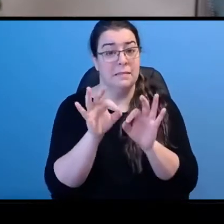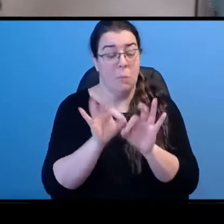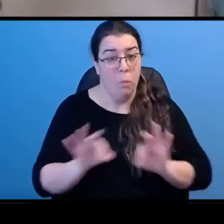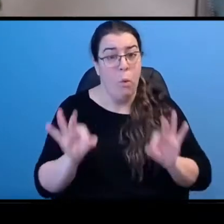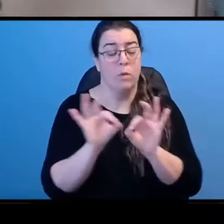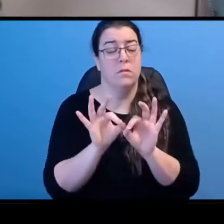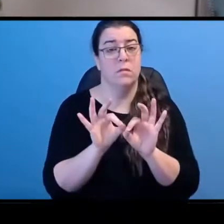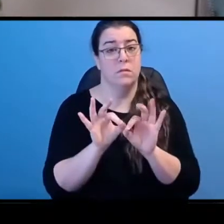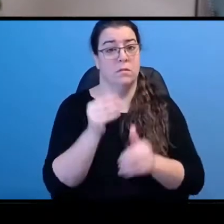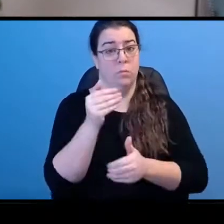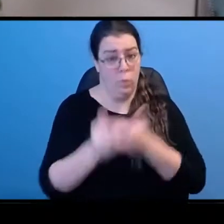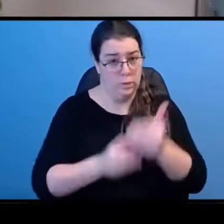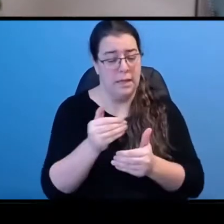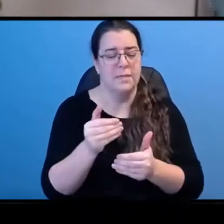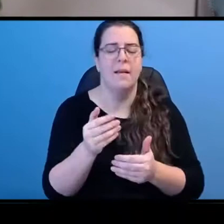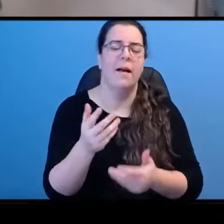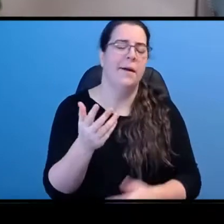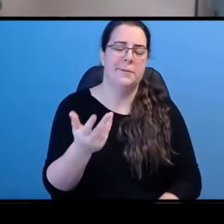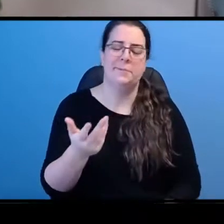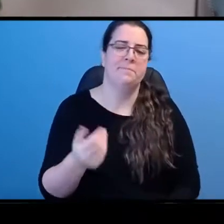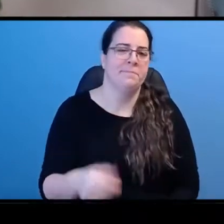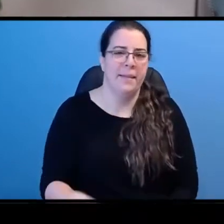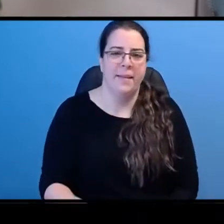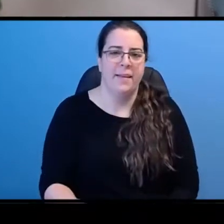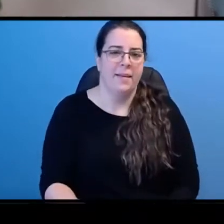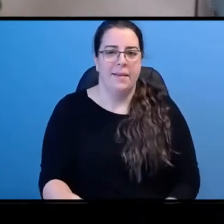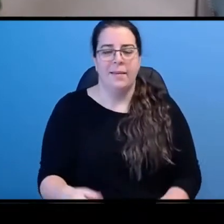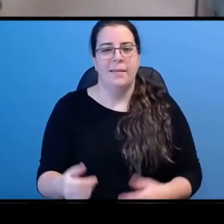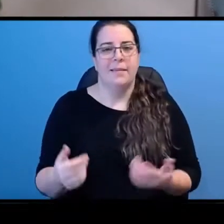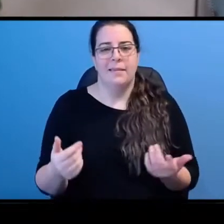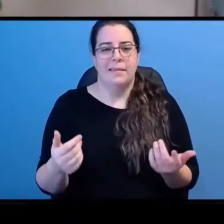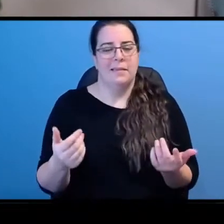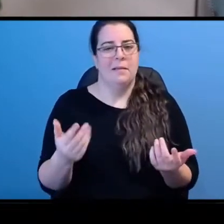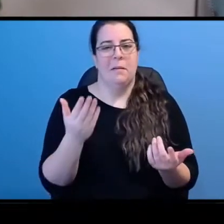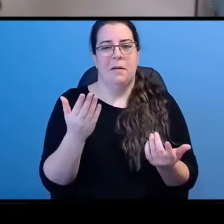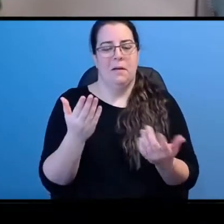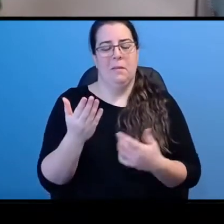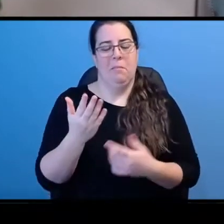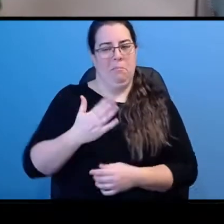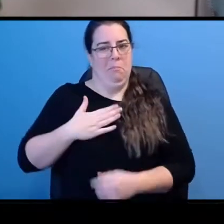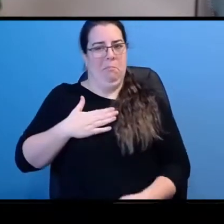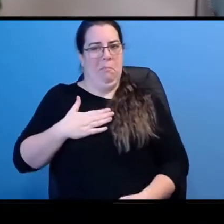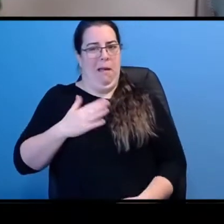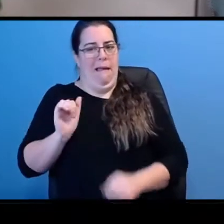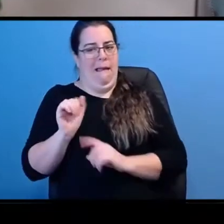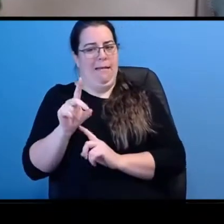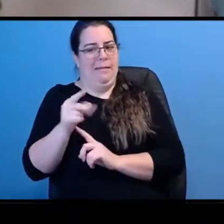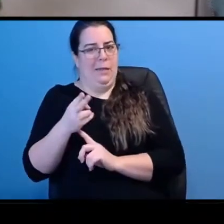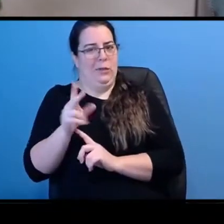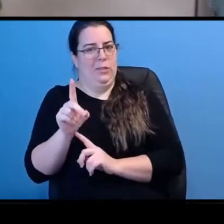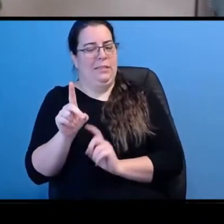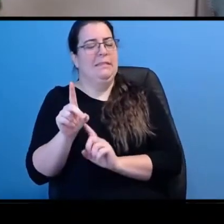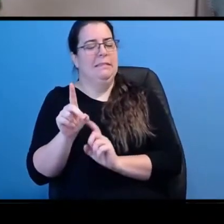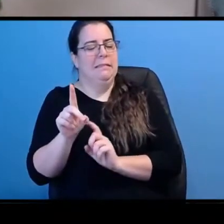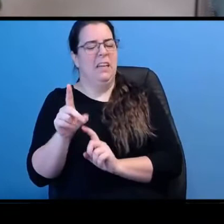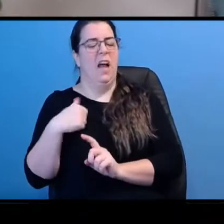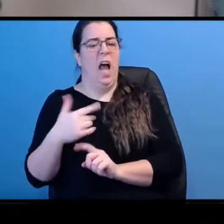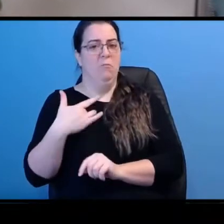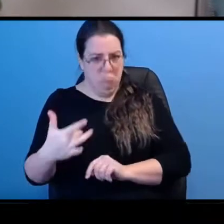and this might be, something to do with my ADHD, but I know when I get really passionate about